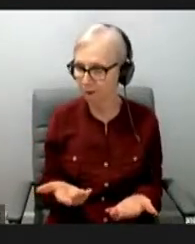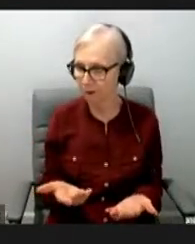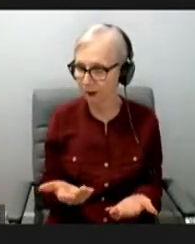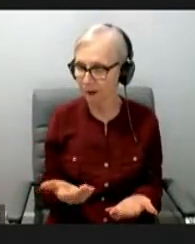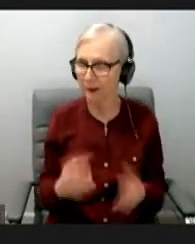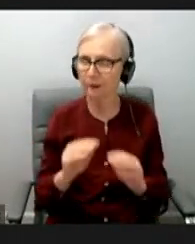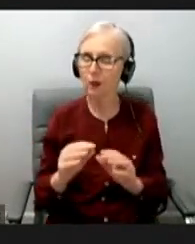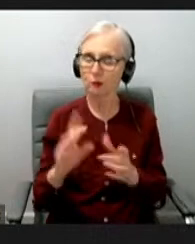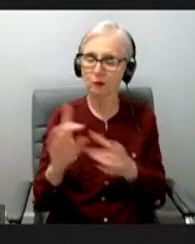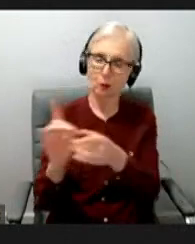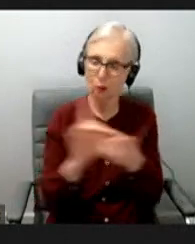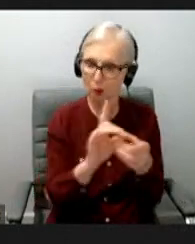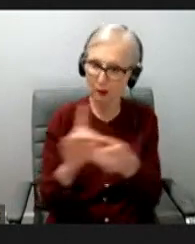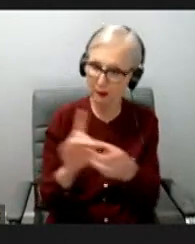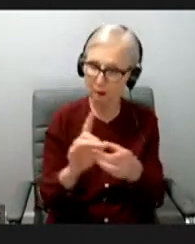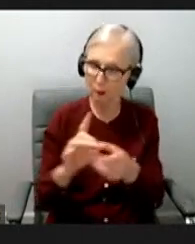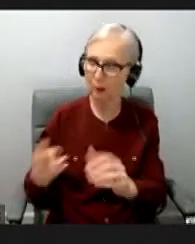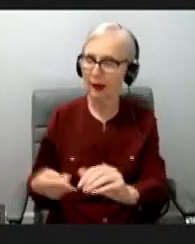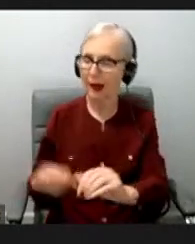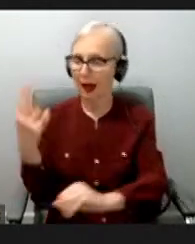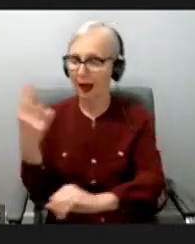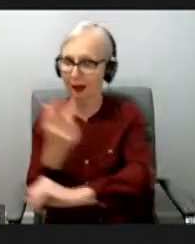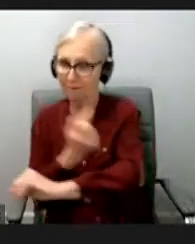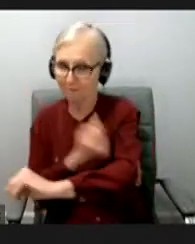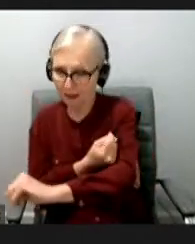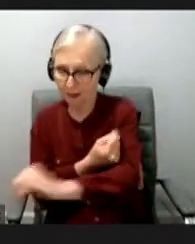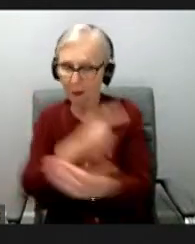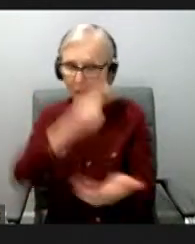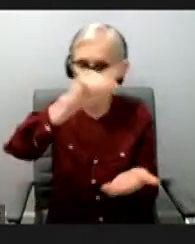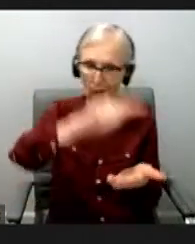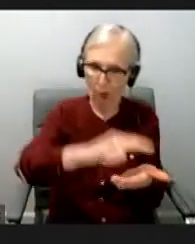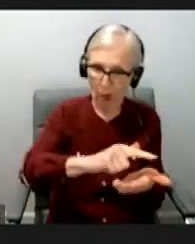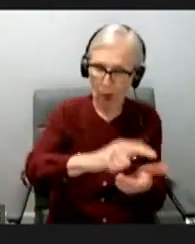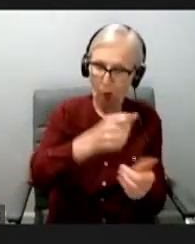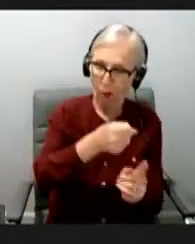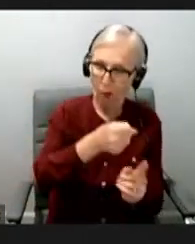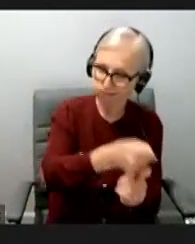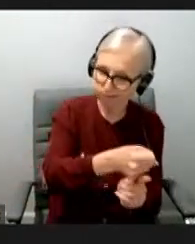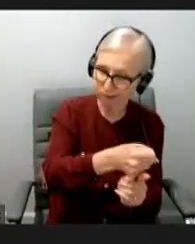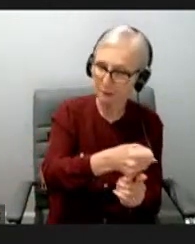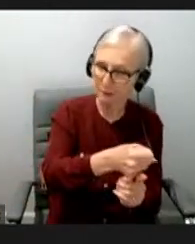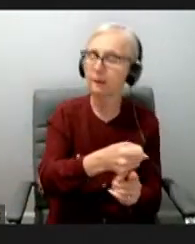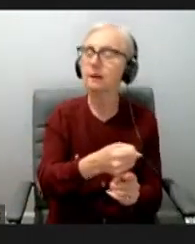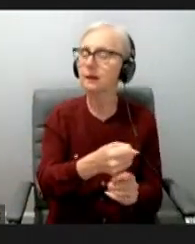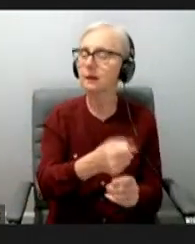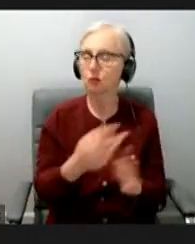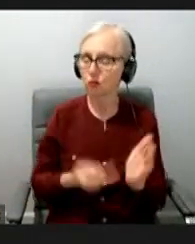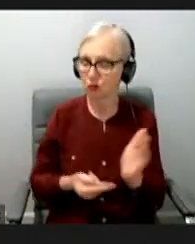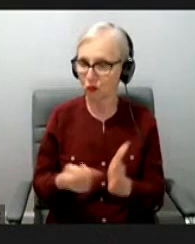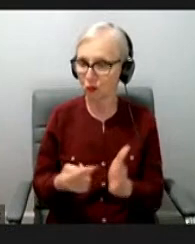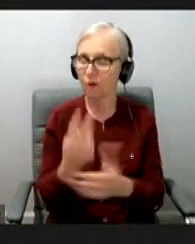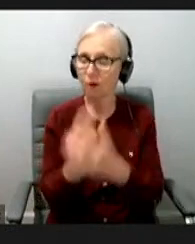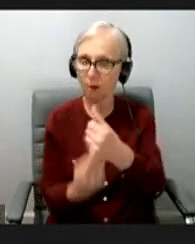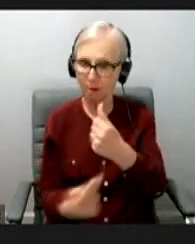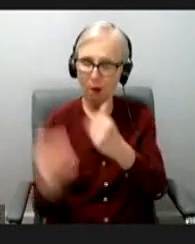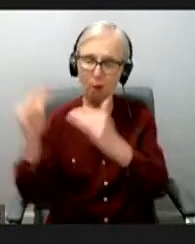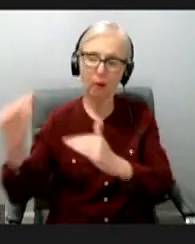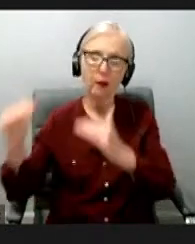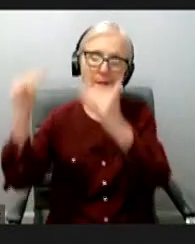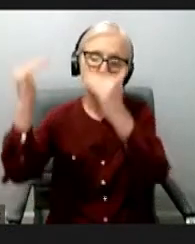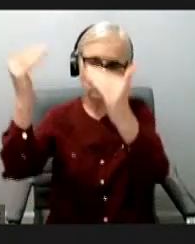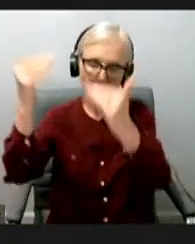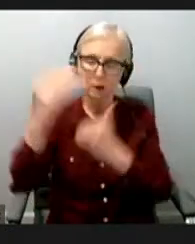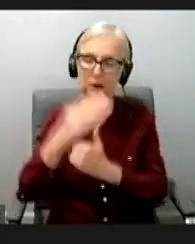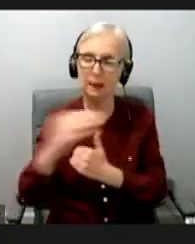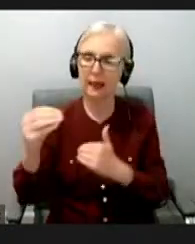clear correlation between high vaccination rates and low case rates. And that's true not just for the adult population, but also holding true for our children. So